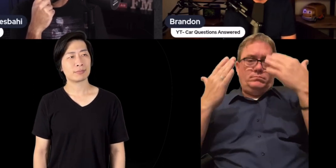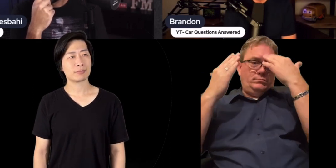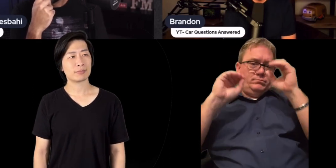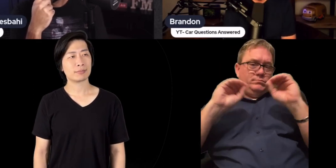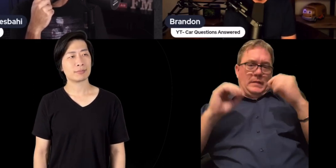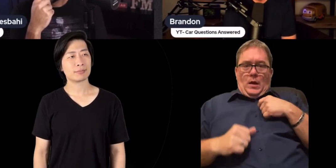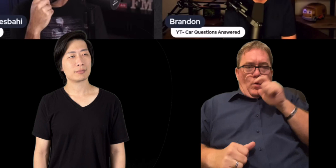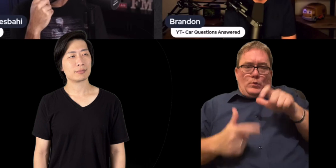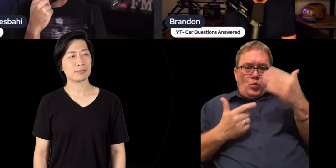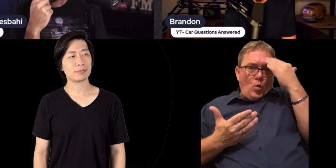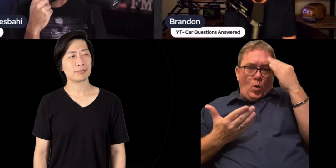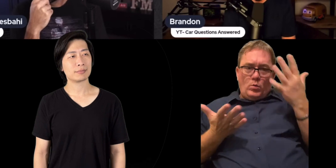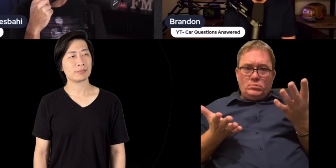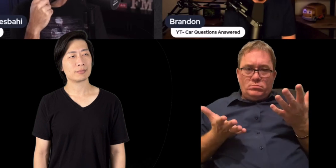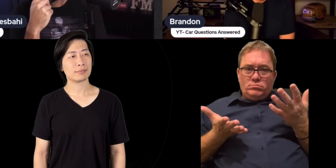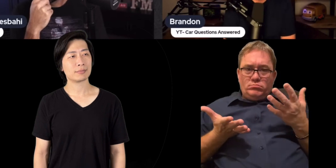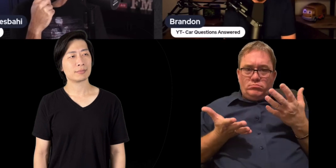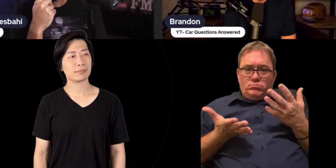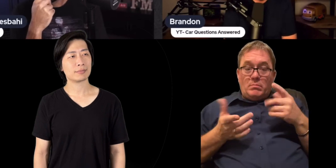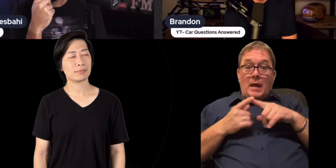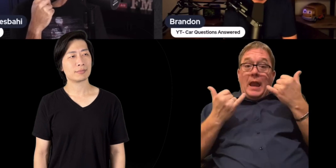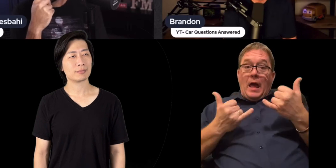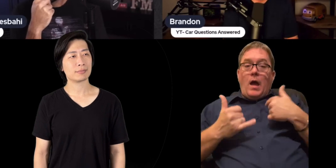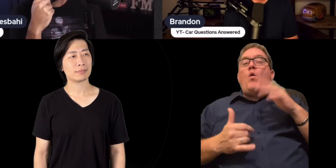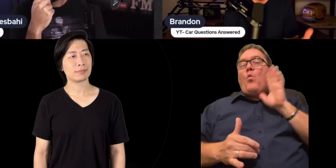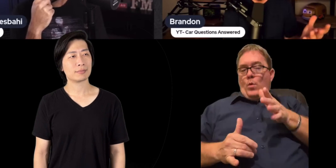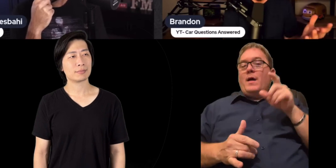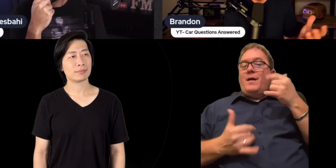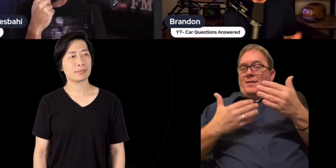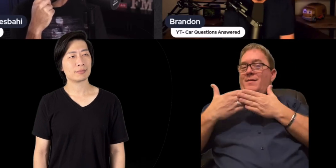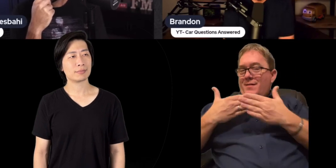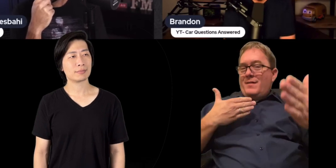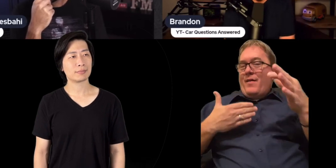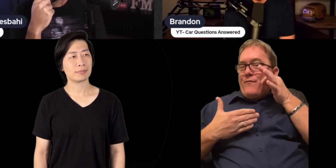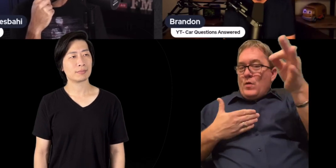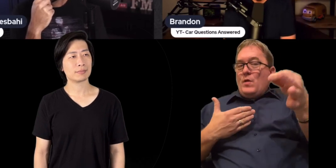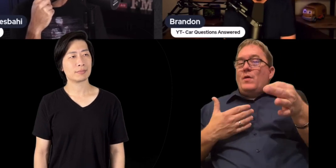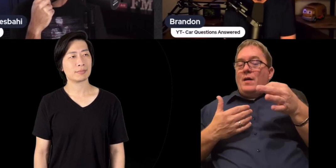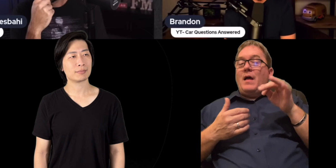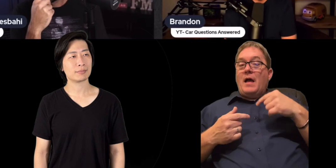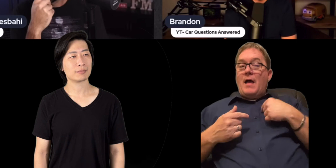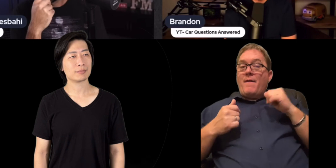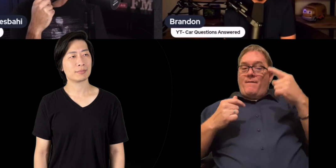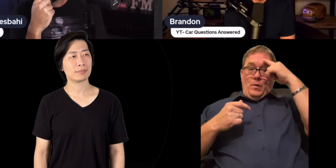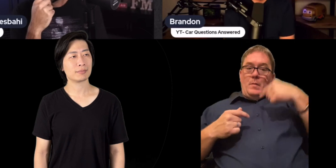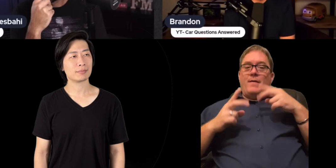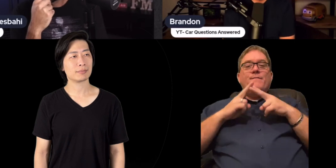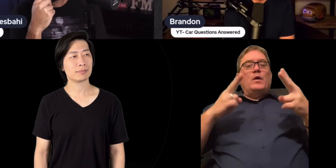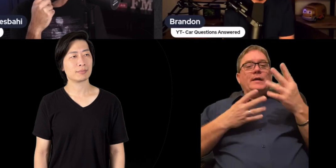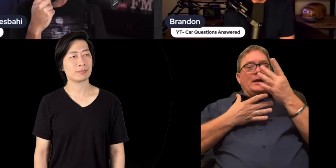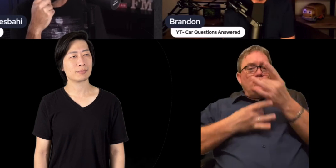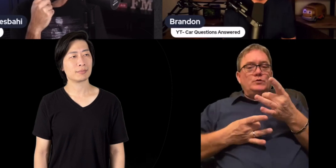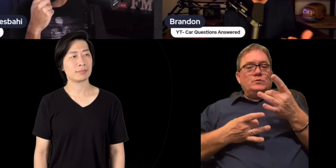them. And I'm going to now more in the future because this is actually something that's been very interesting to me to learn